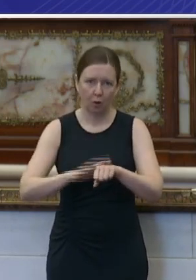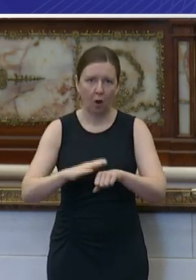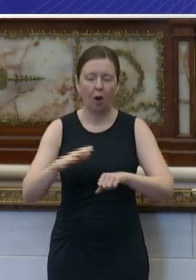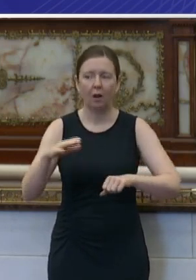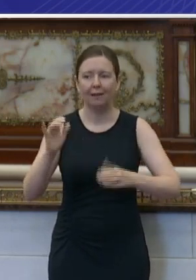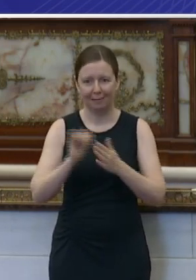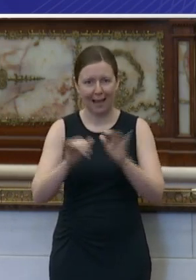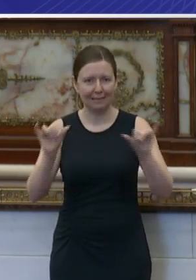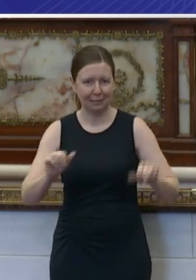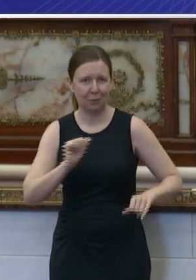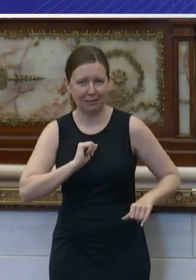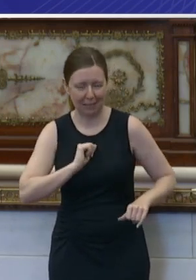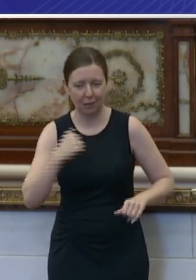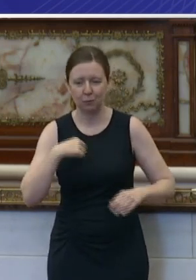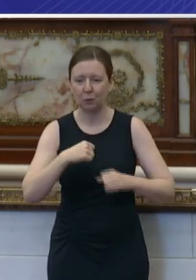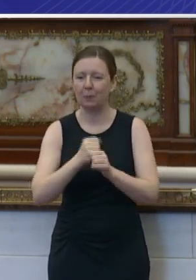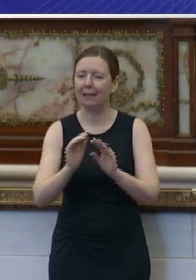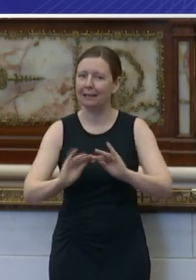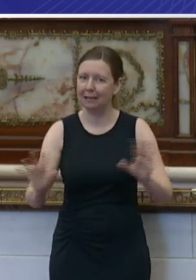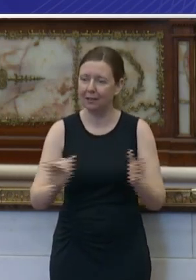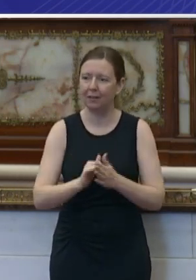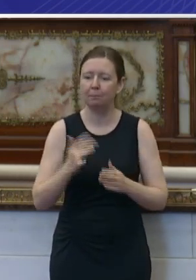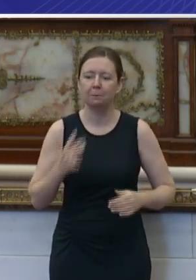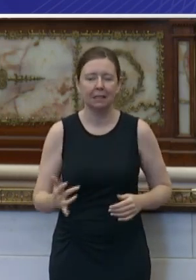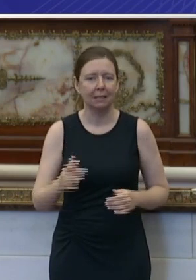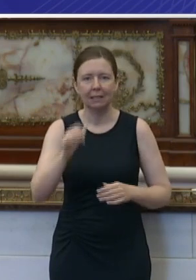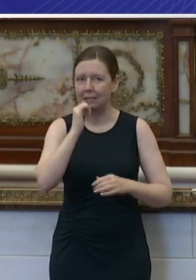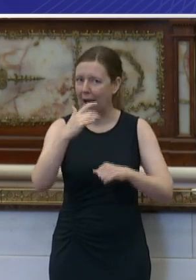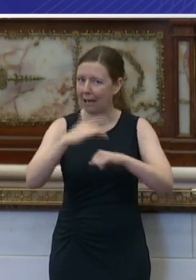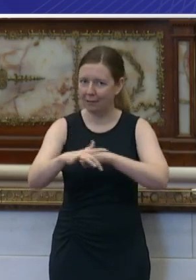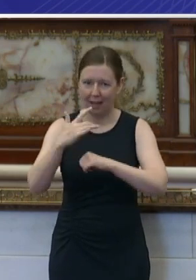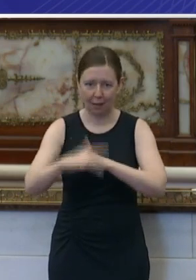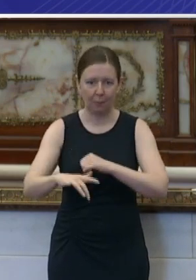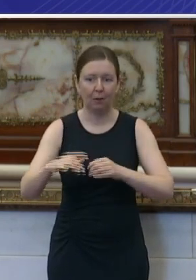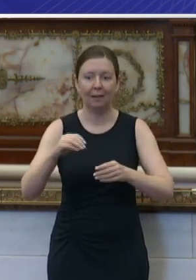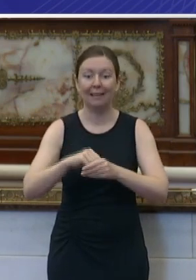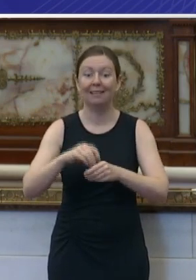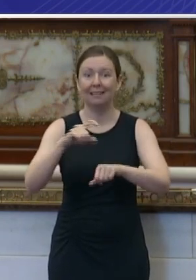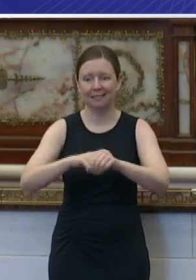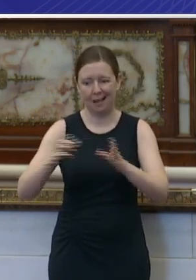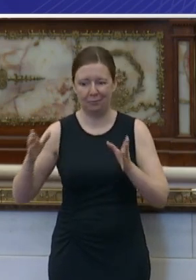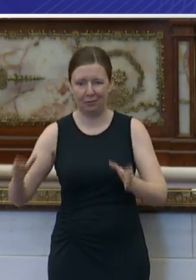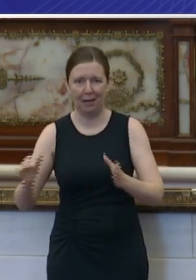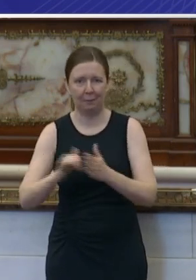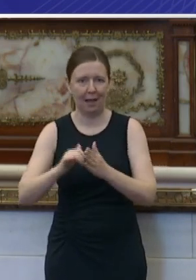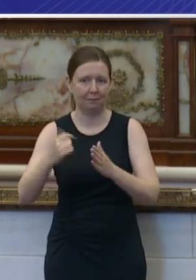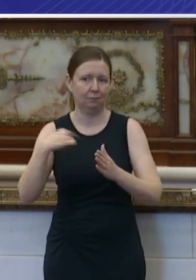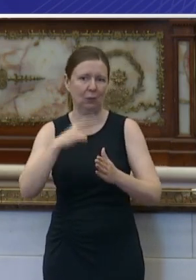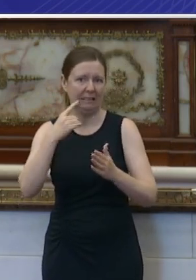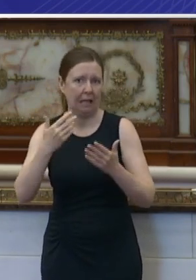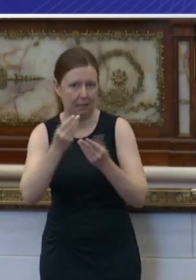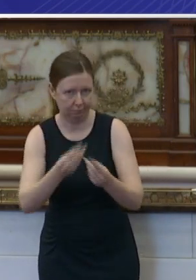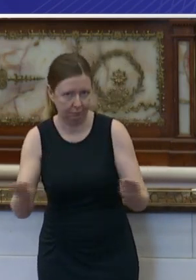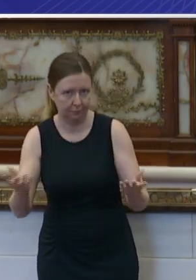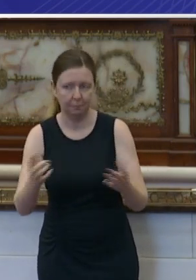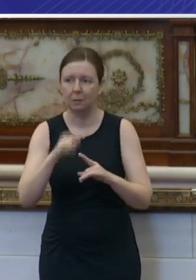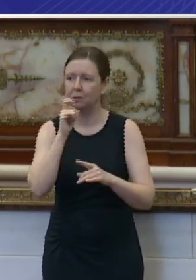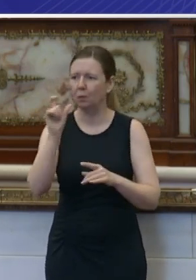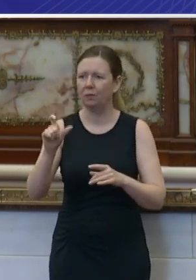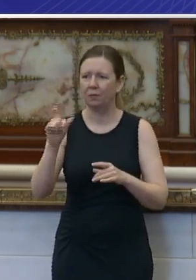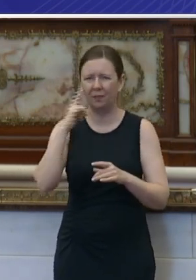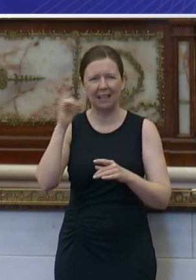benefit system. We were just making it clear that it likely won't be available in the time frame that is set out, but we don't think it needs to be